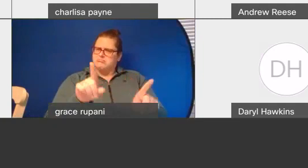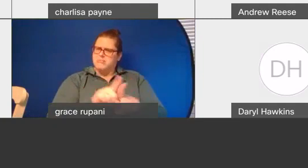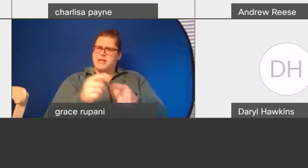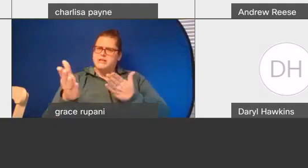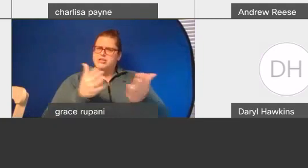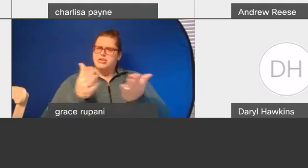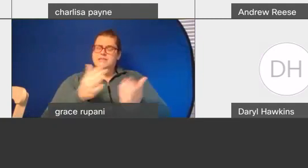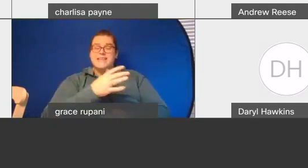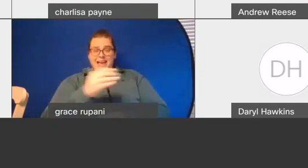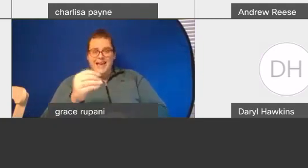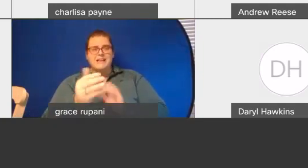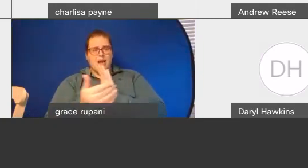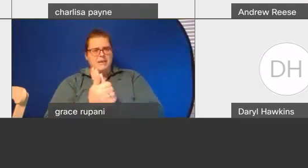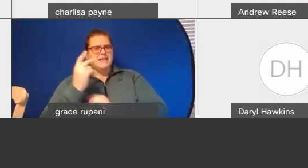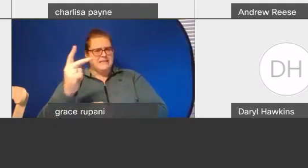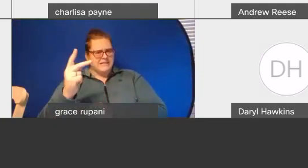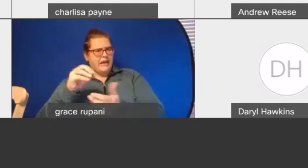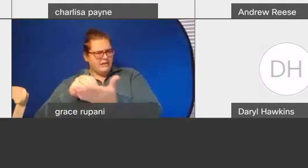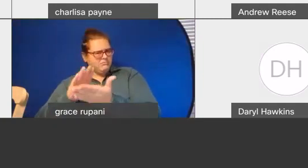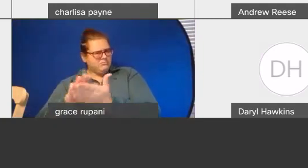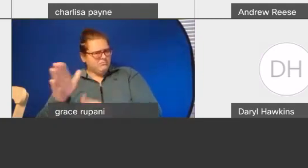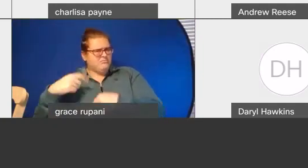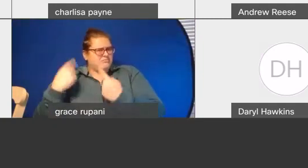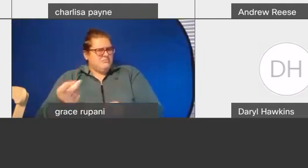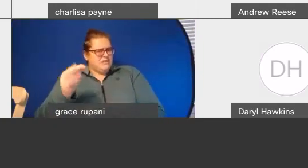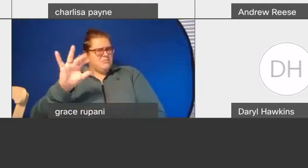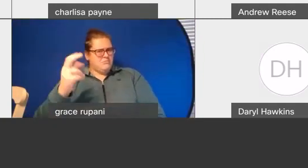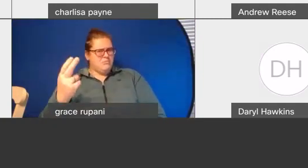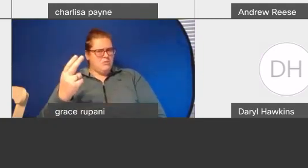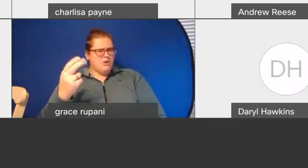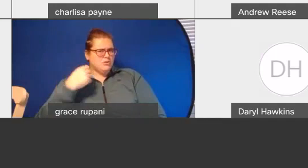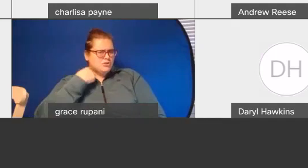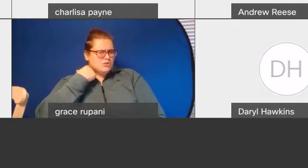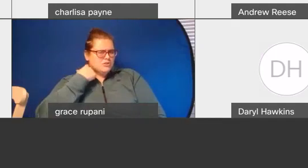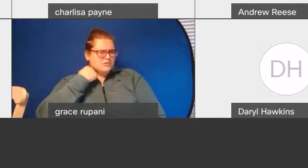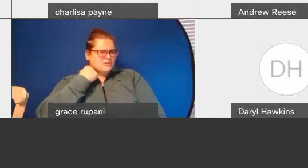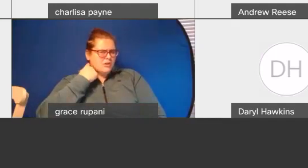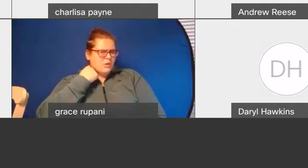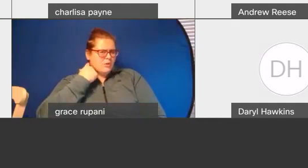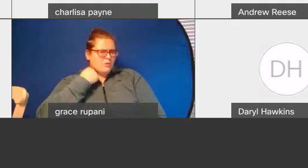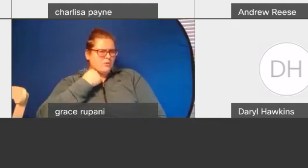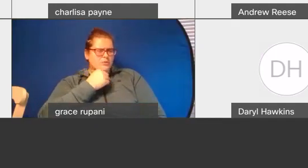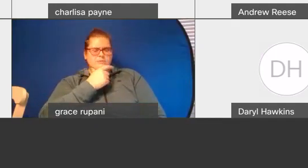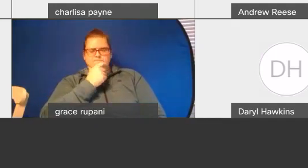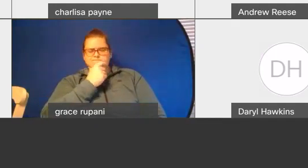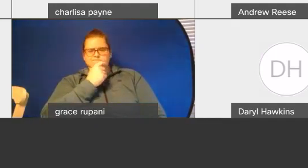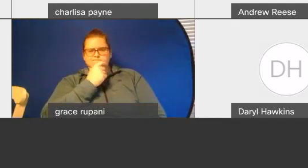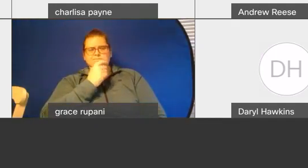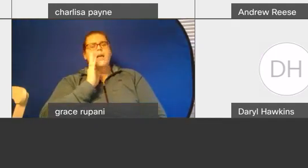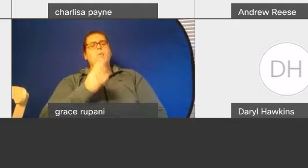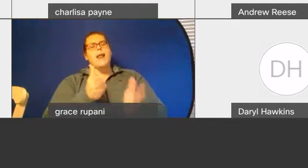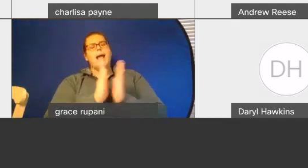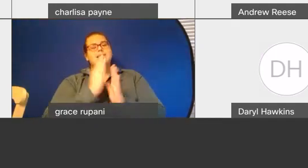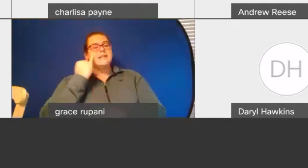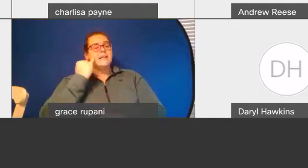in our Appendix K since March. And so what I would ask is if you could ask